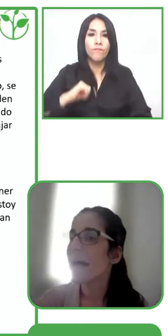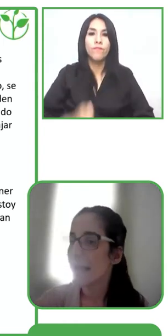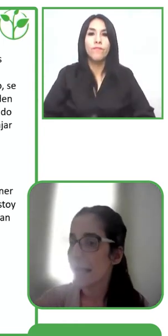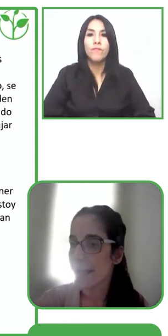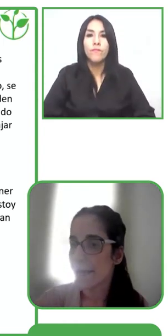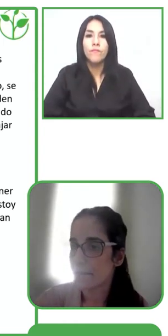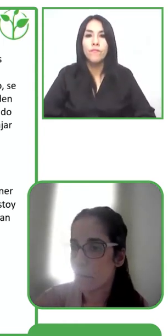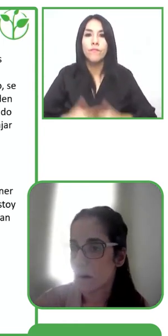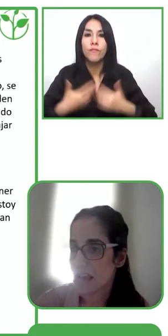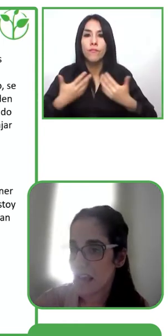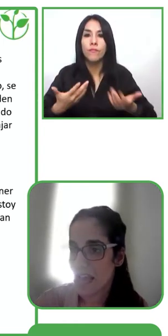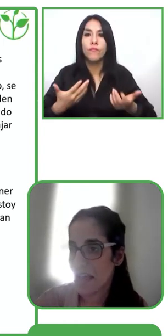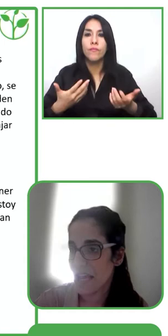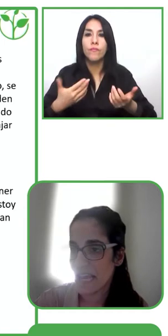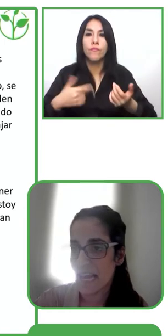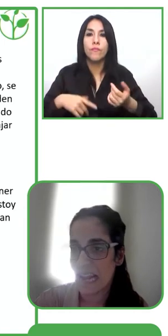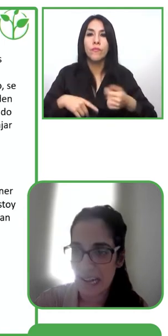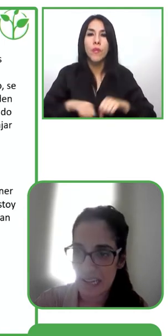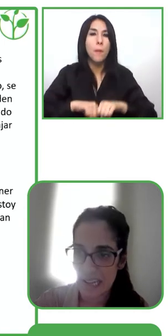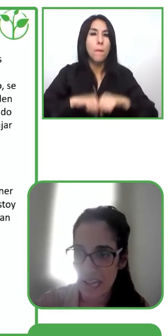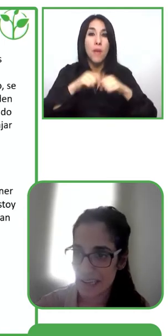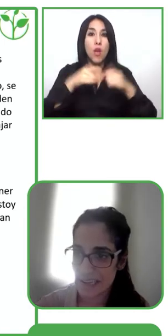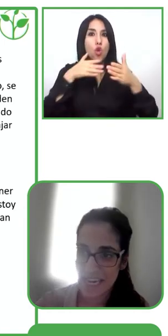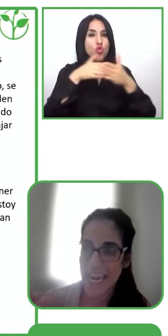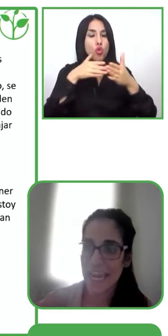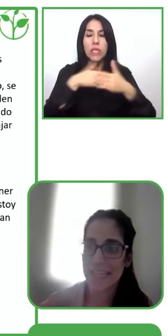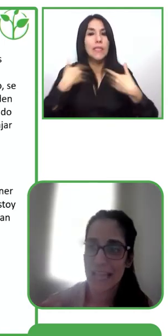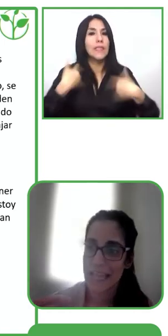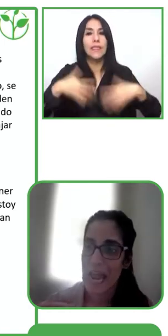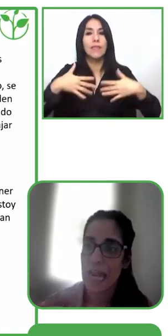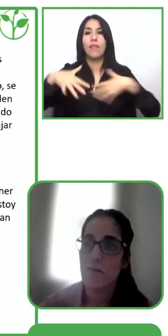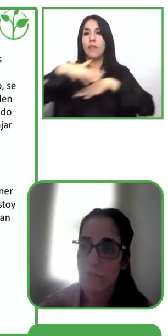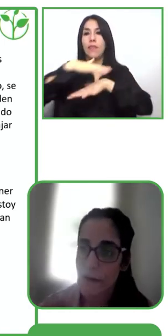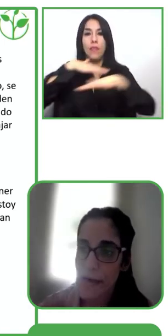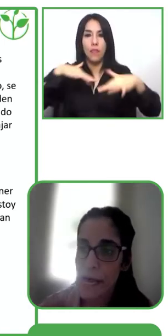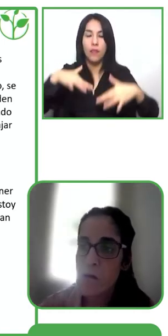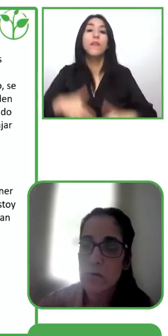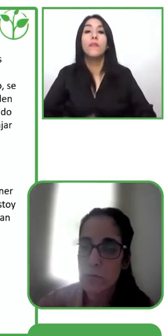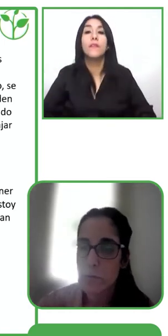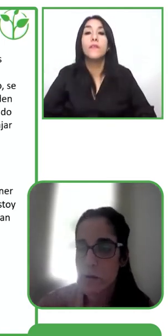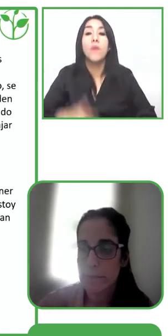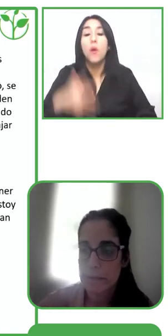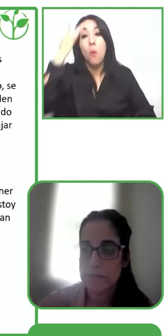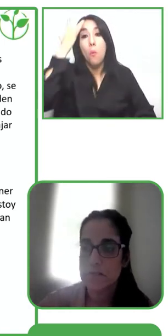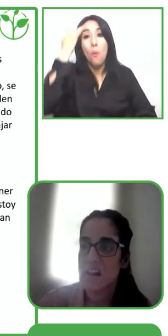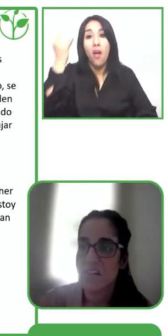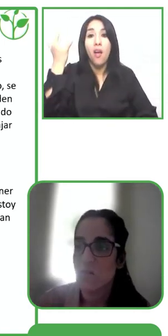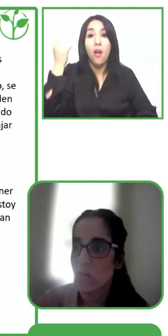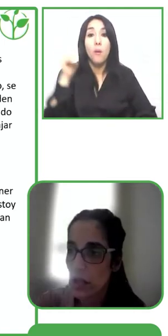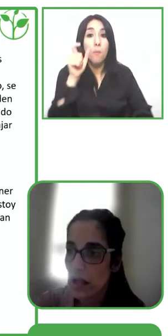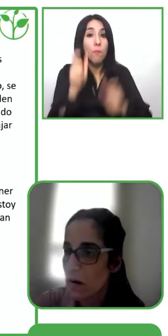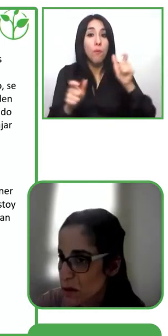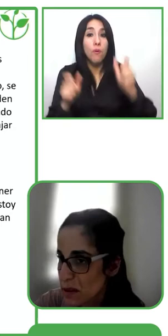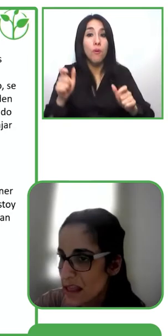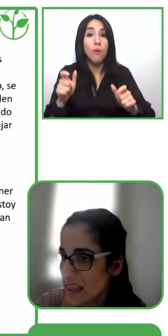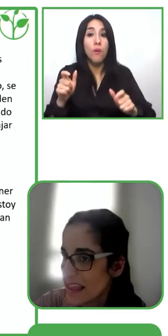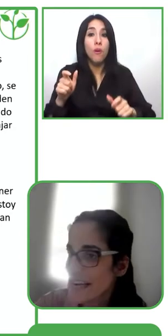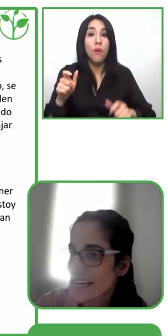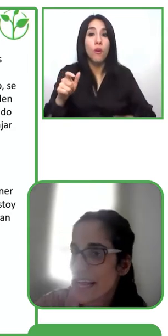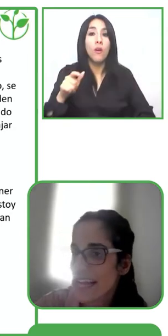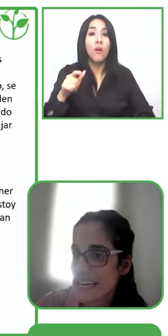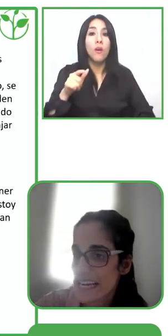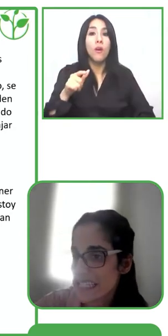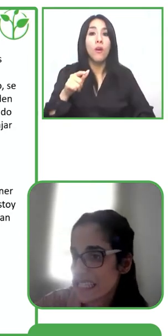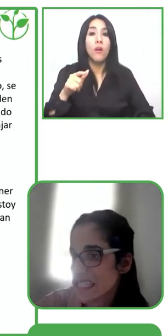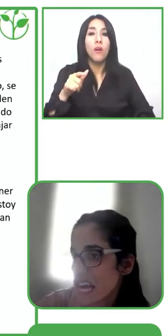And in this way, we can take down those barriers, because the clients do not see